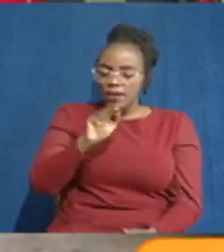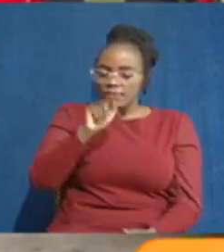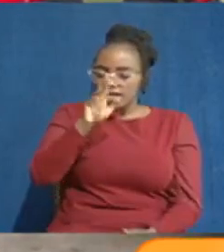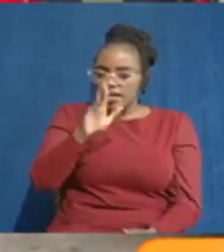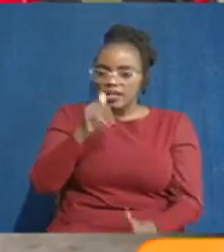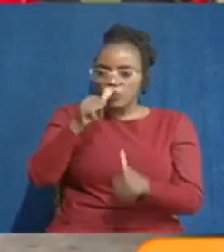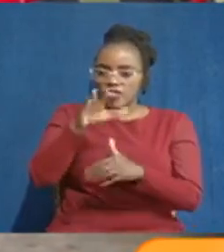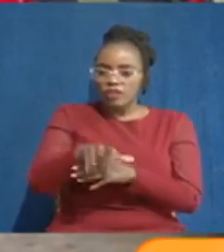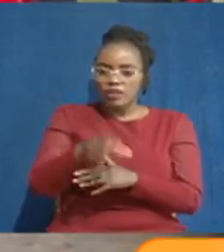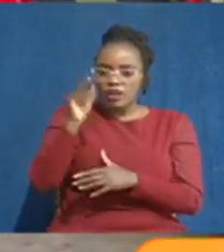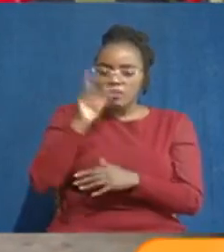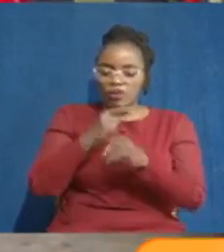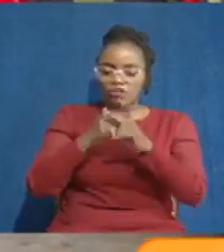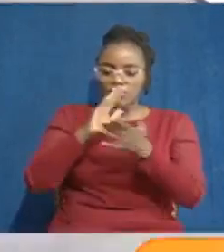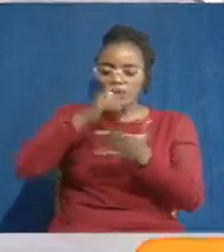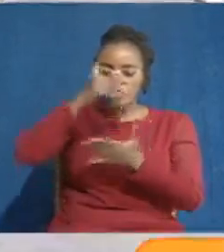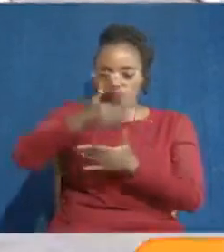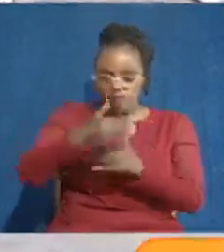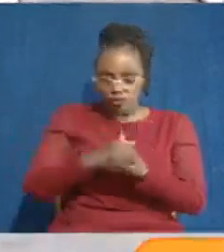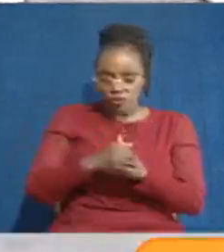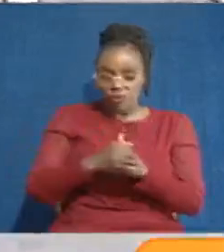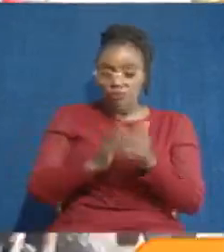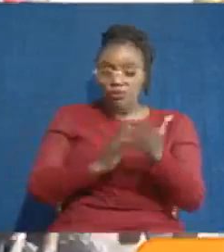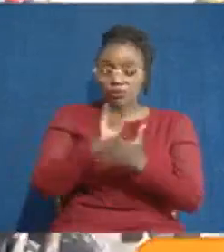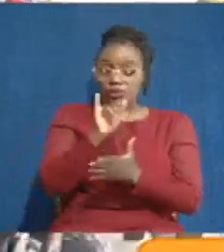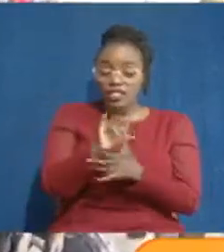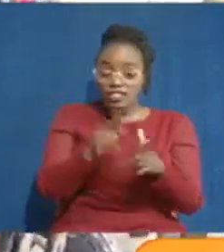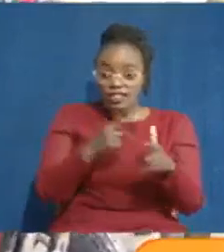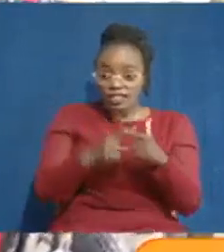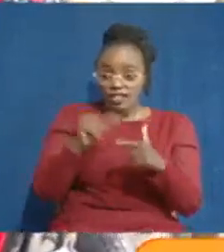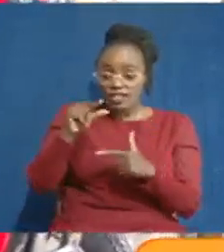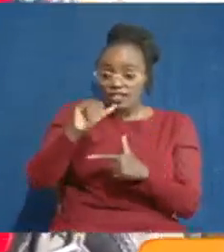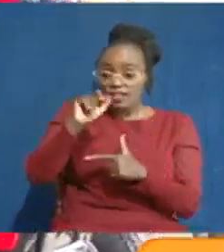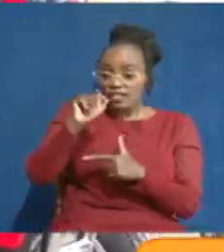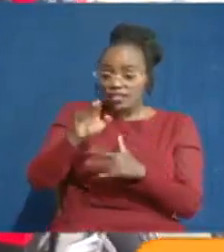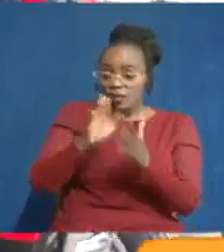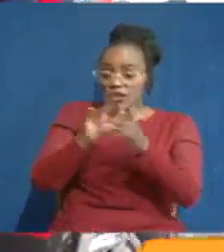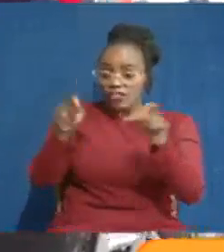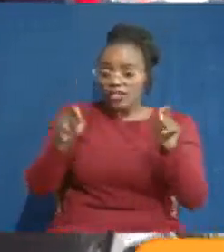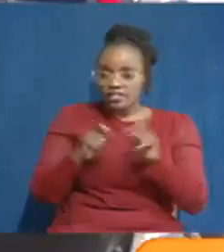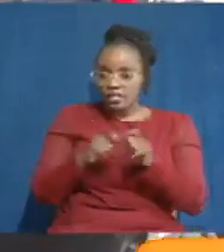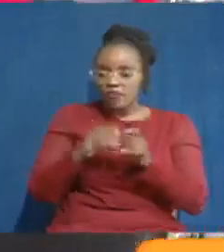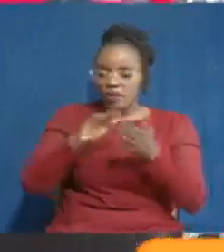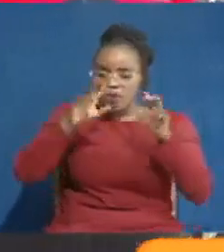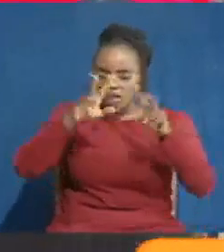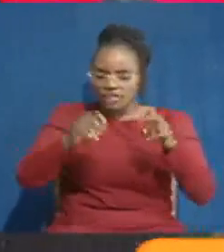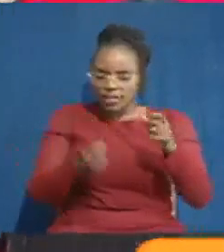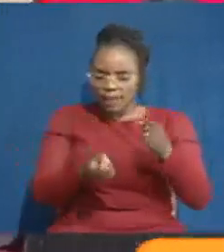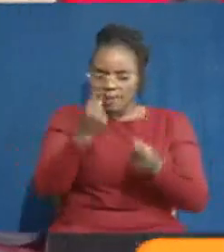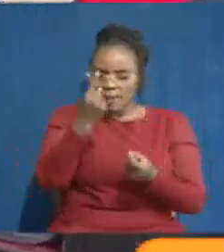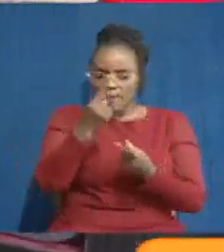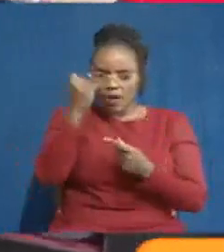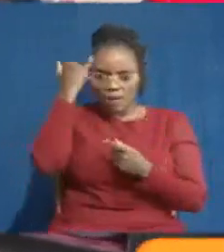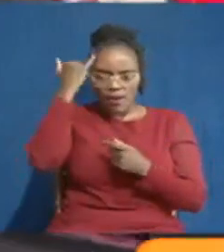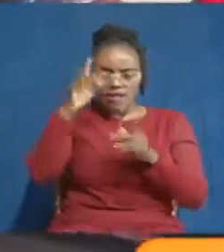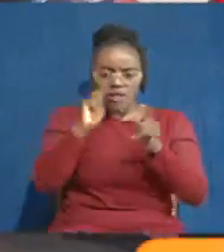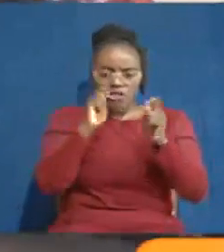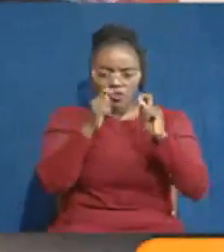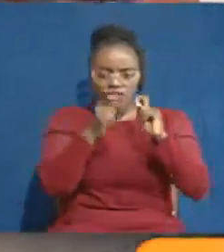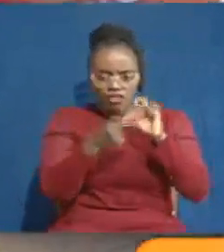from laptops and so forth. With that, Gitau and his team embarked on more research and came up with the idea of